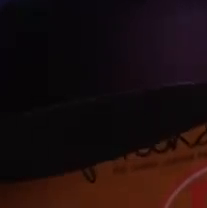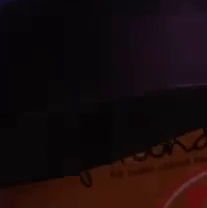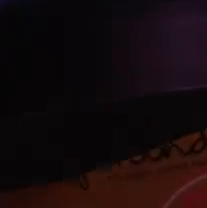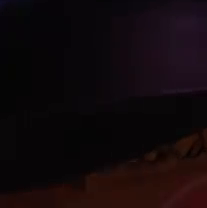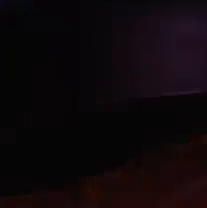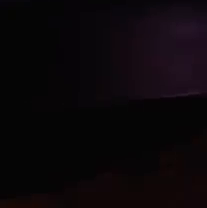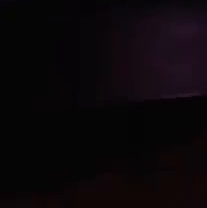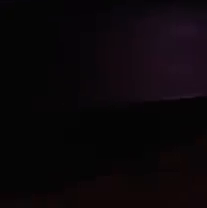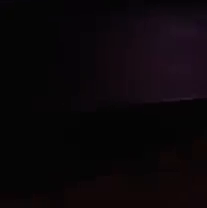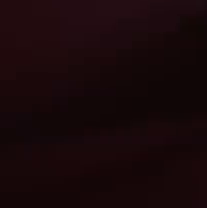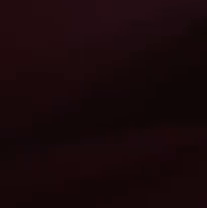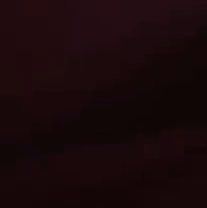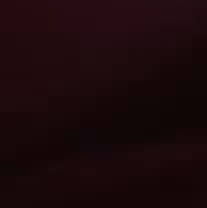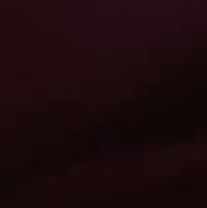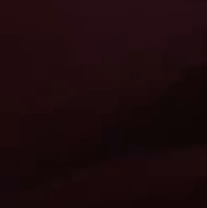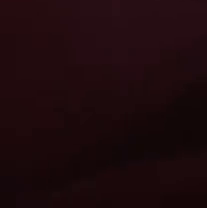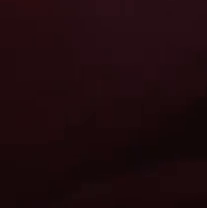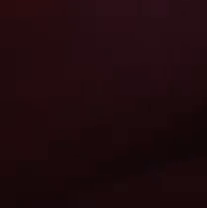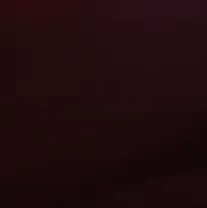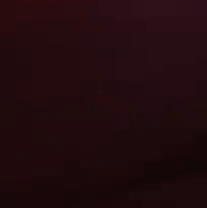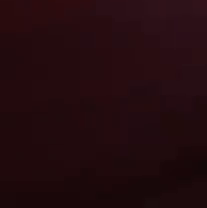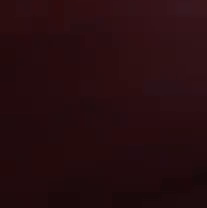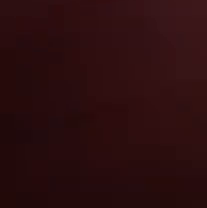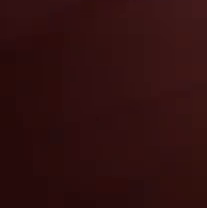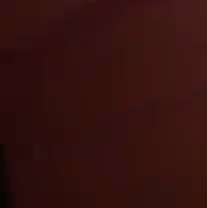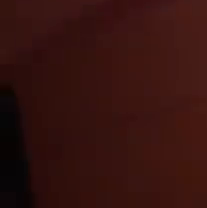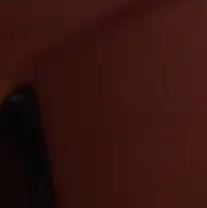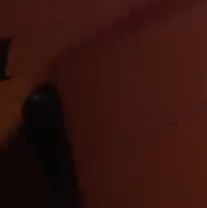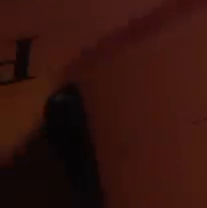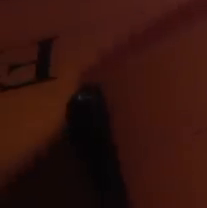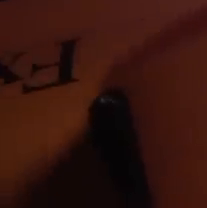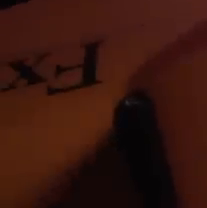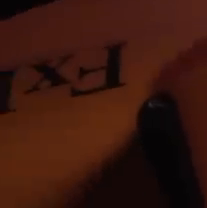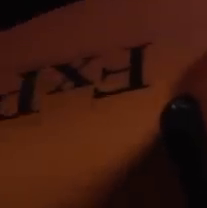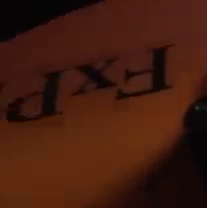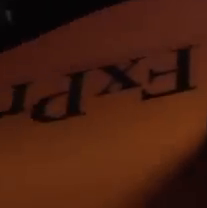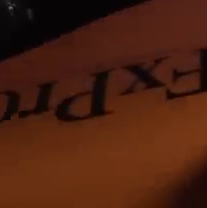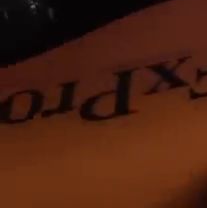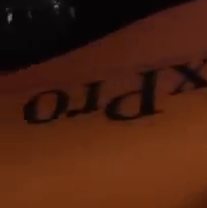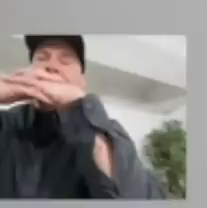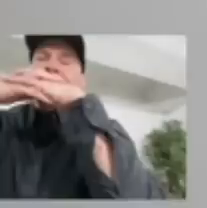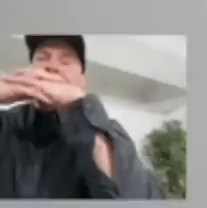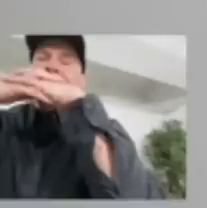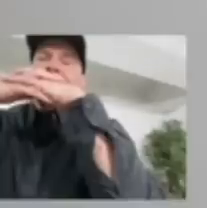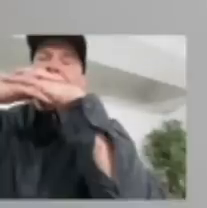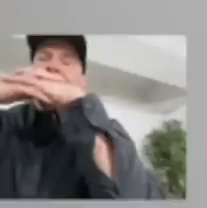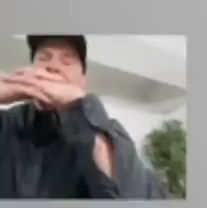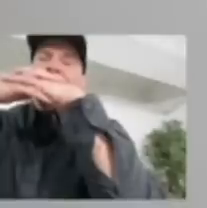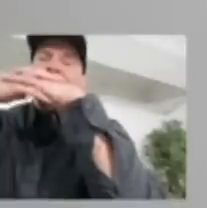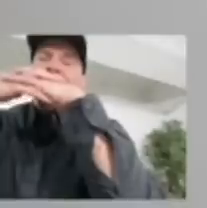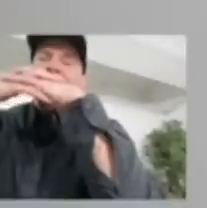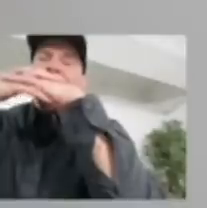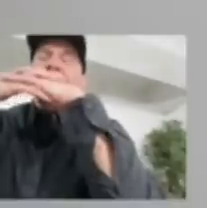issue. Everyone's fairly standard with that now. But what they will have to have done is to accommodate the new Mercedes engine. This is the new